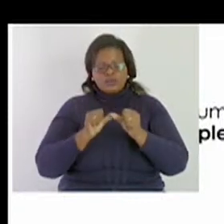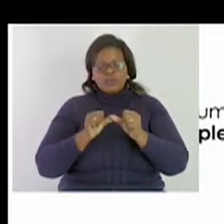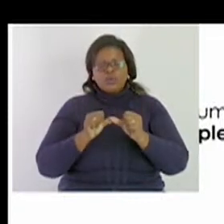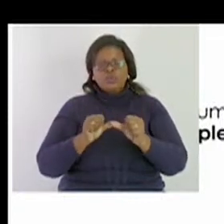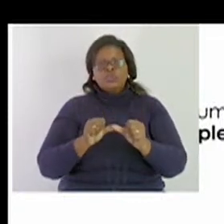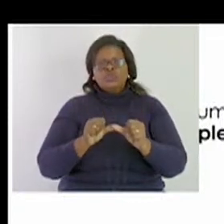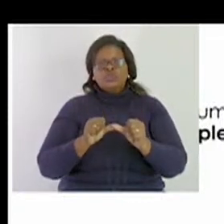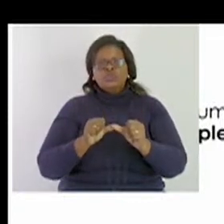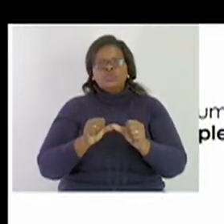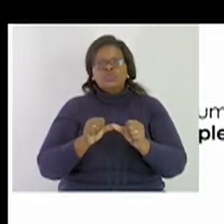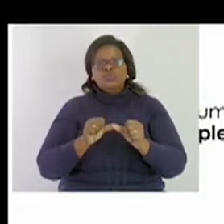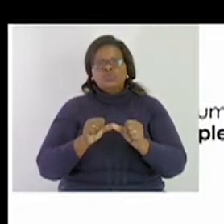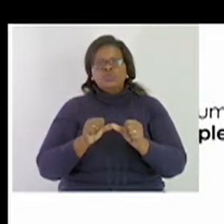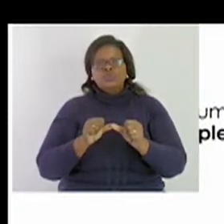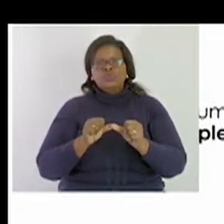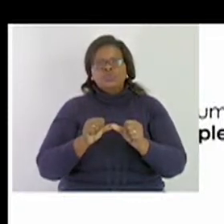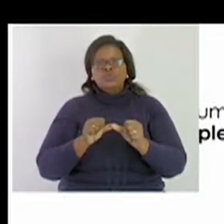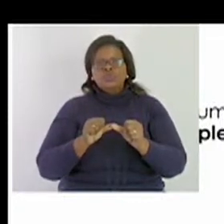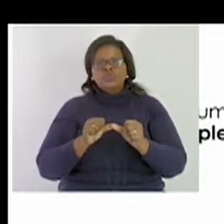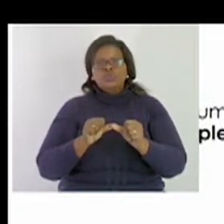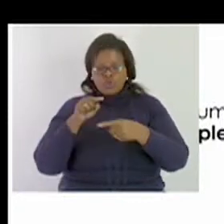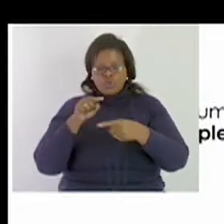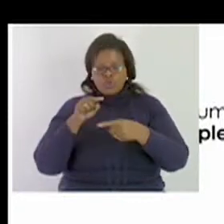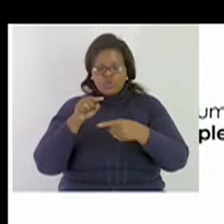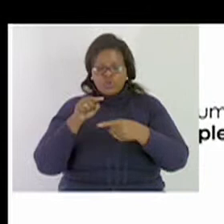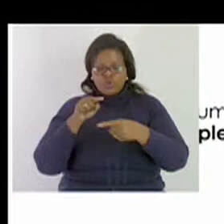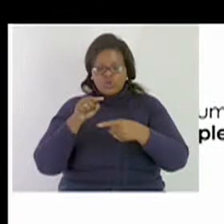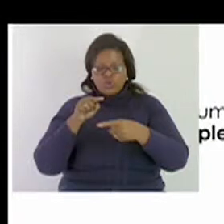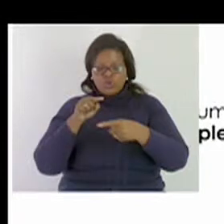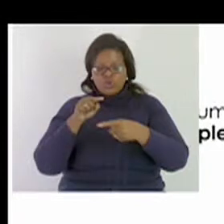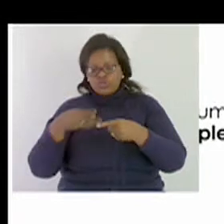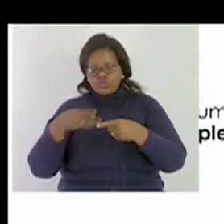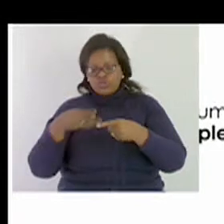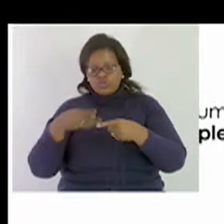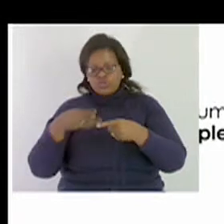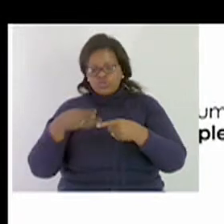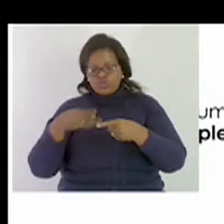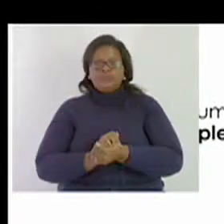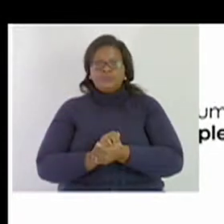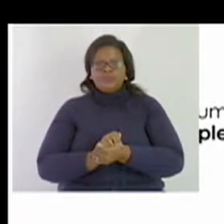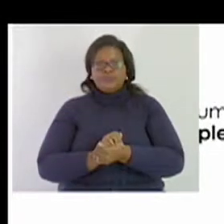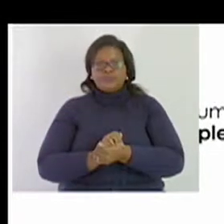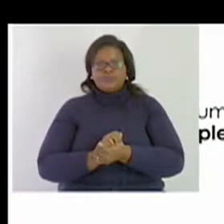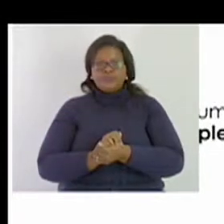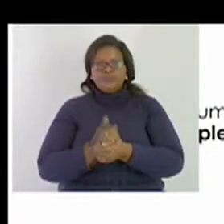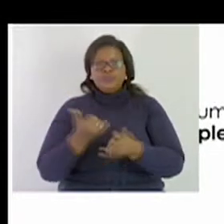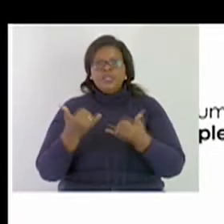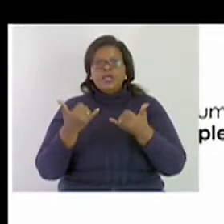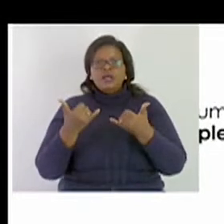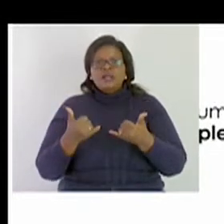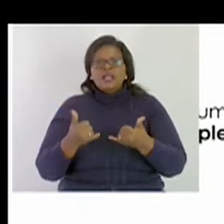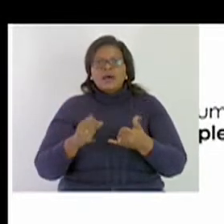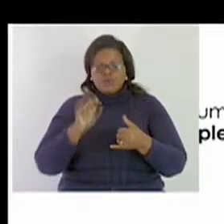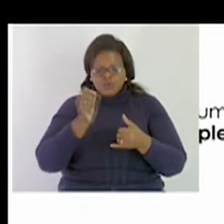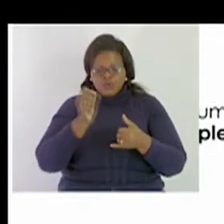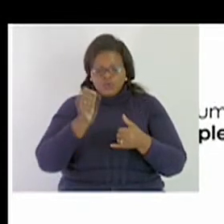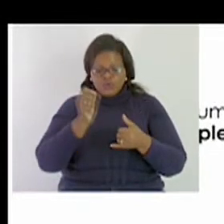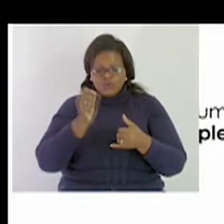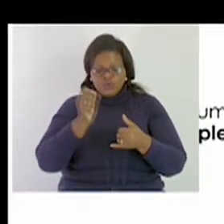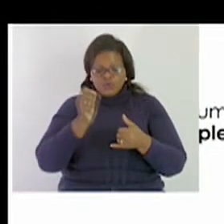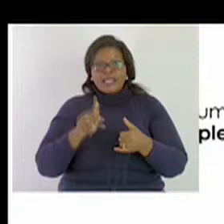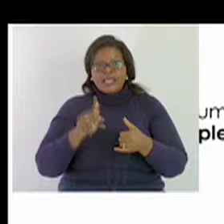operation will then be division. So I rewrite everything that I have